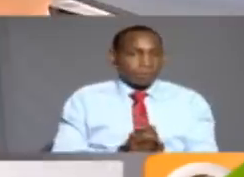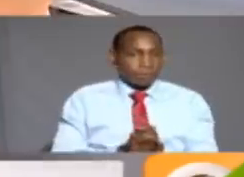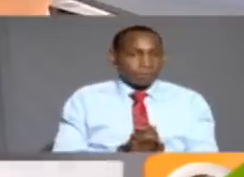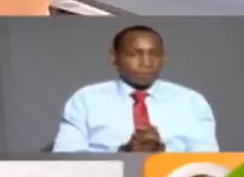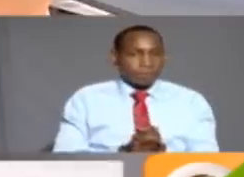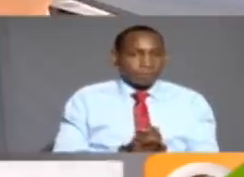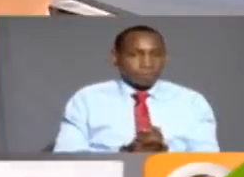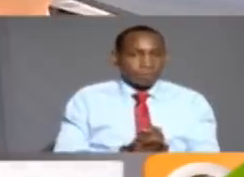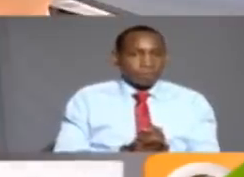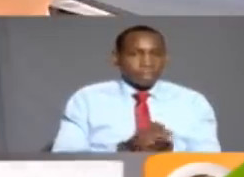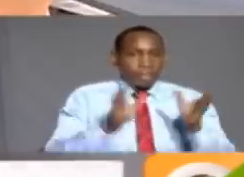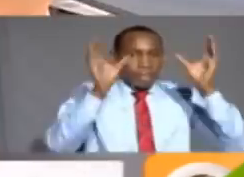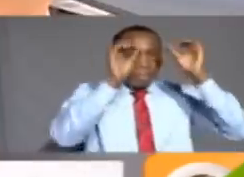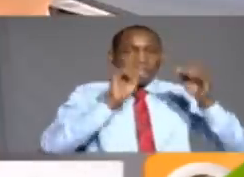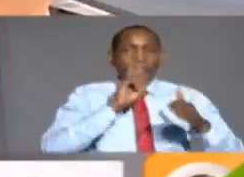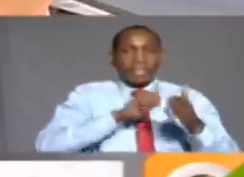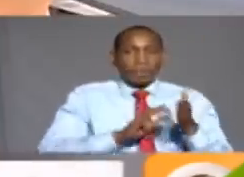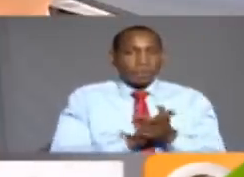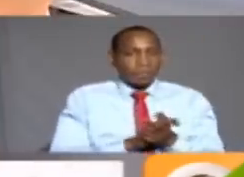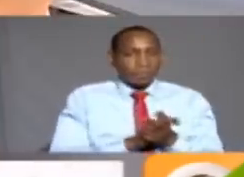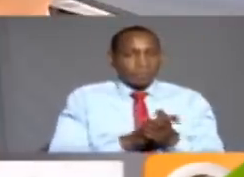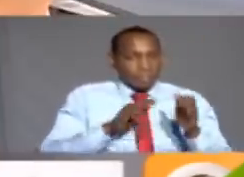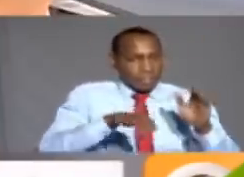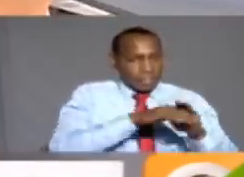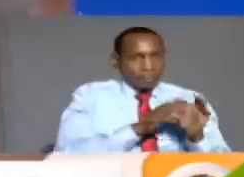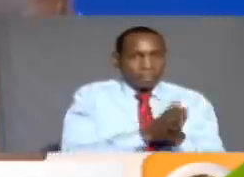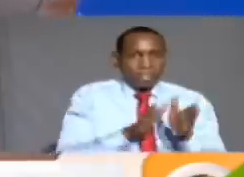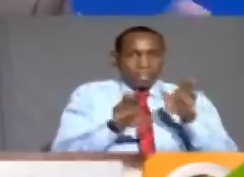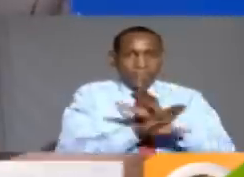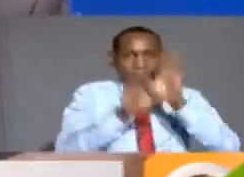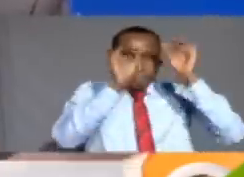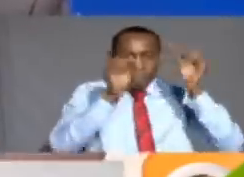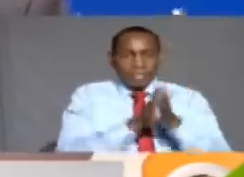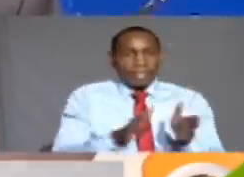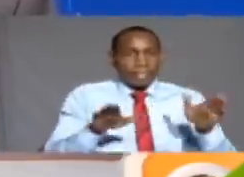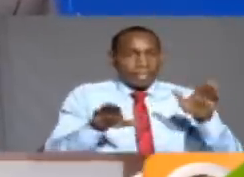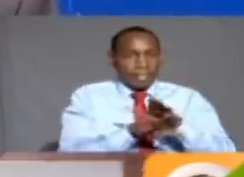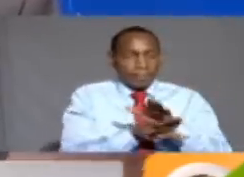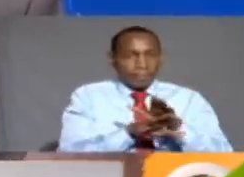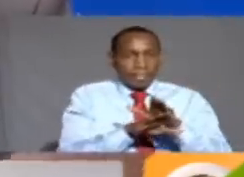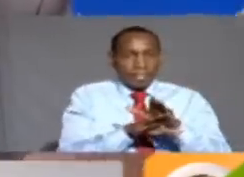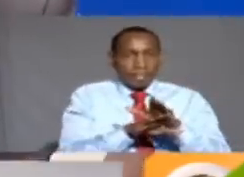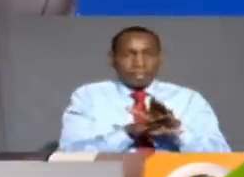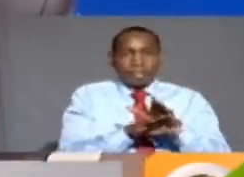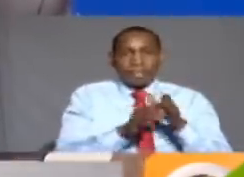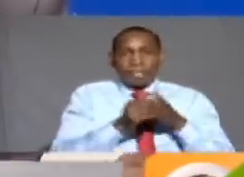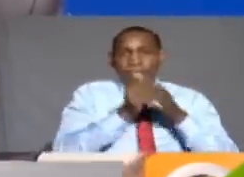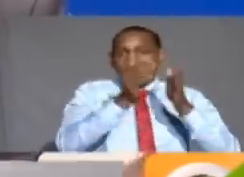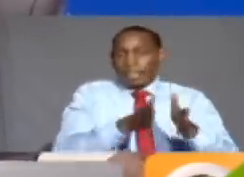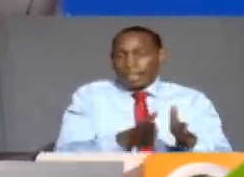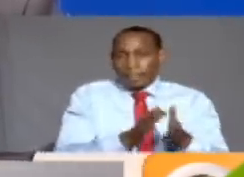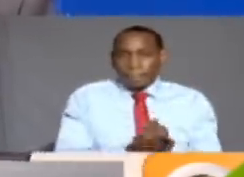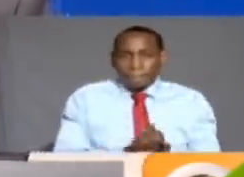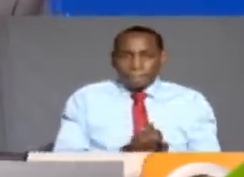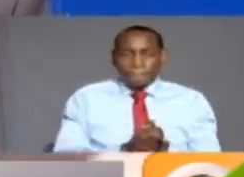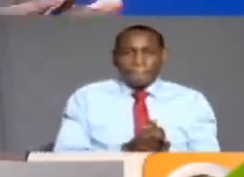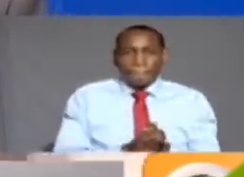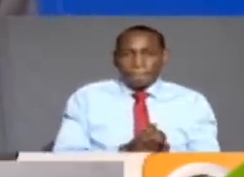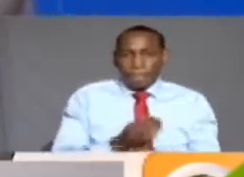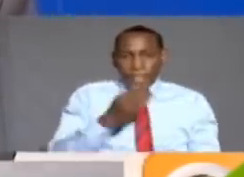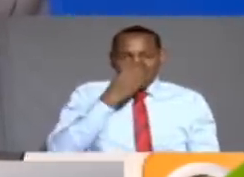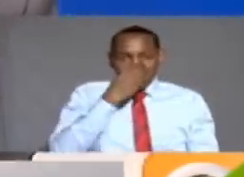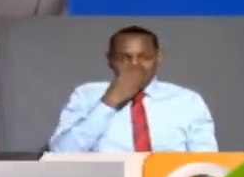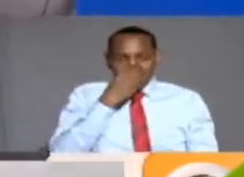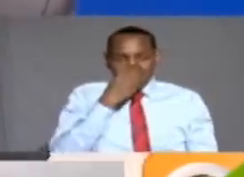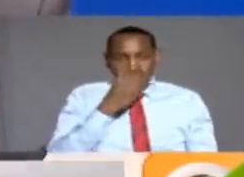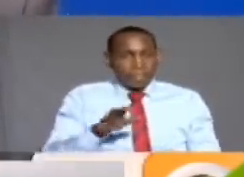will crush you. Okay? Either way, the deputy president is the deputy party leader. But let me just finish the question. You'll respond to both. The deputy president is the